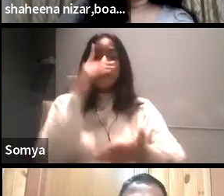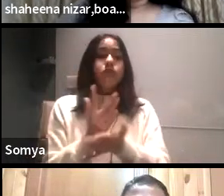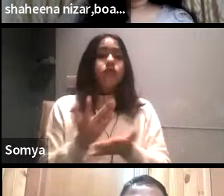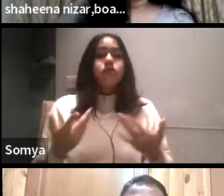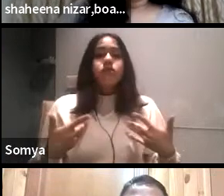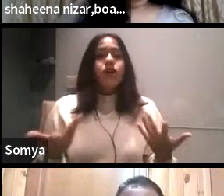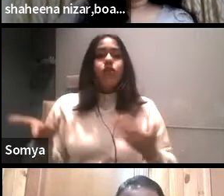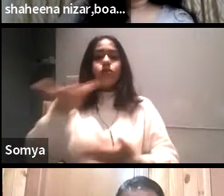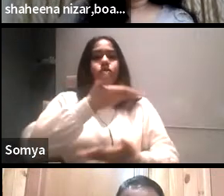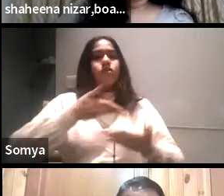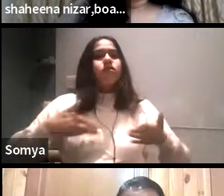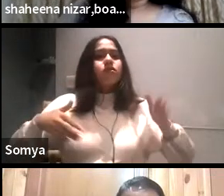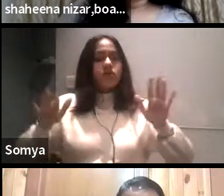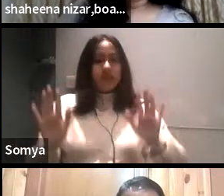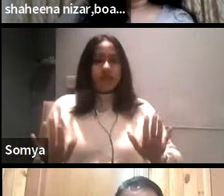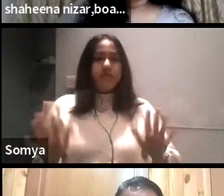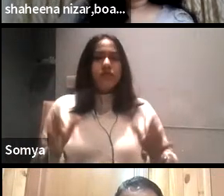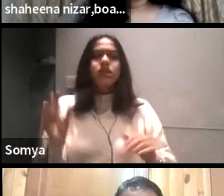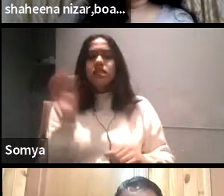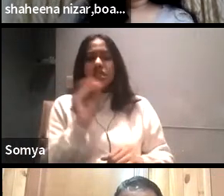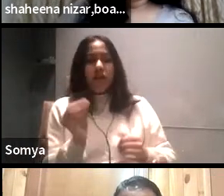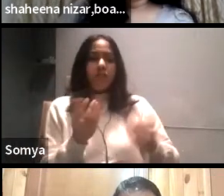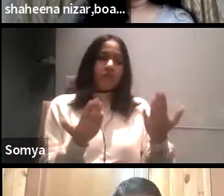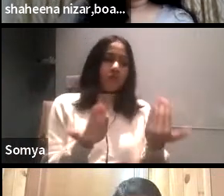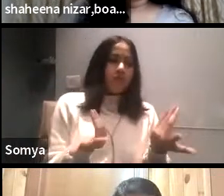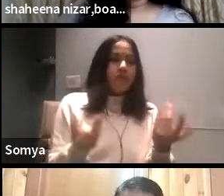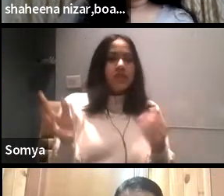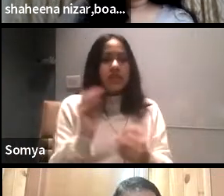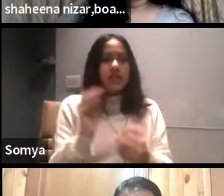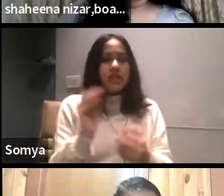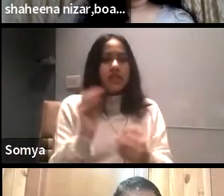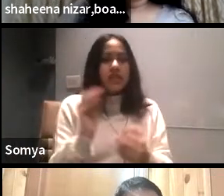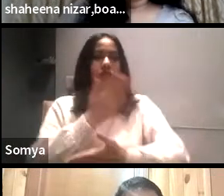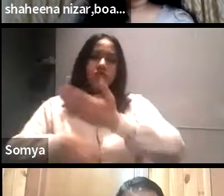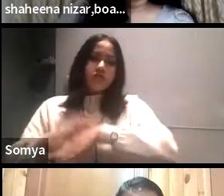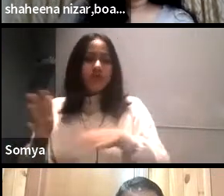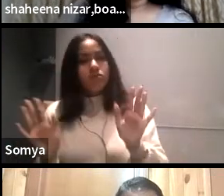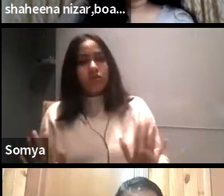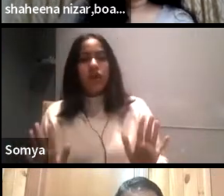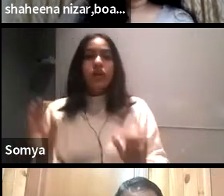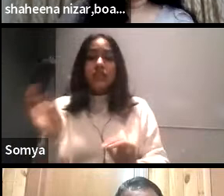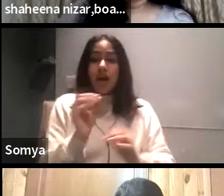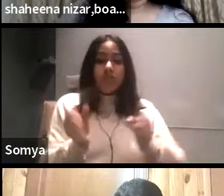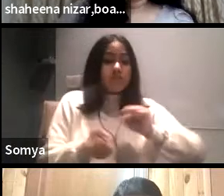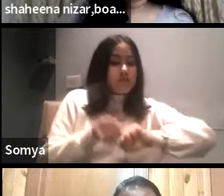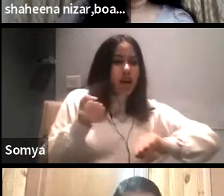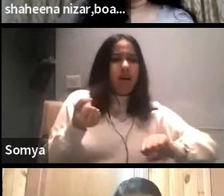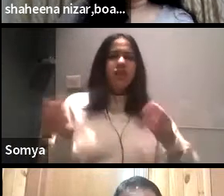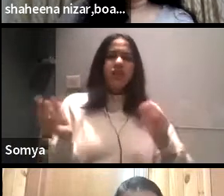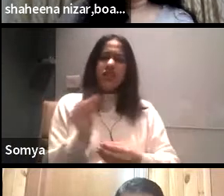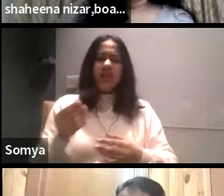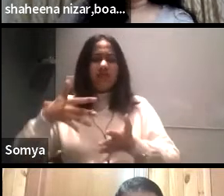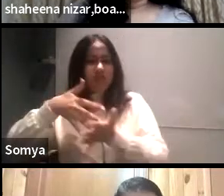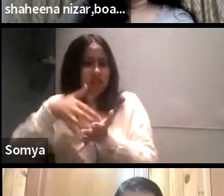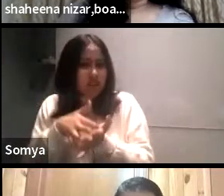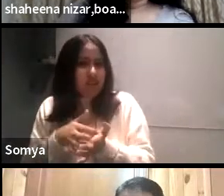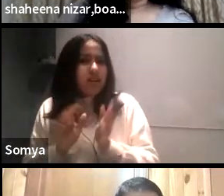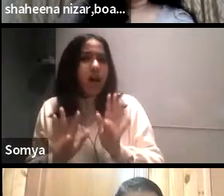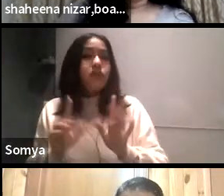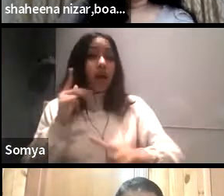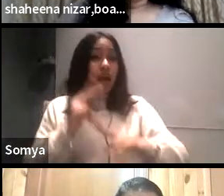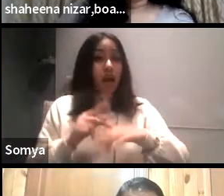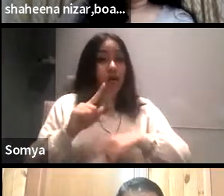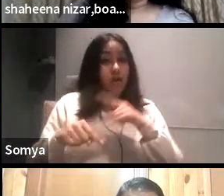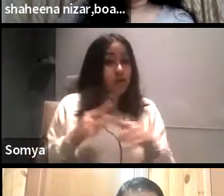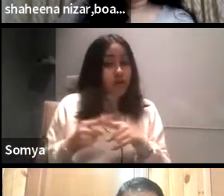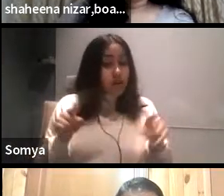every one of us has some abilities and some availabilities and some strengths and some weaknesses. When we talk about